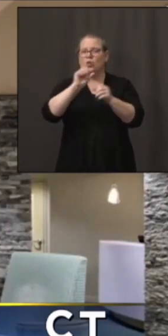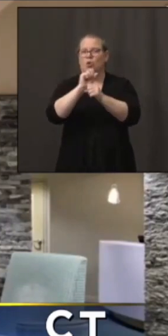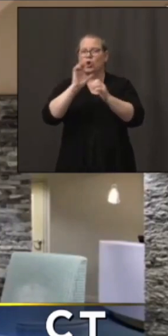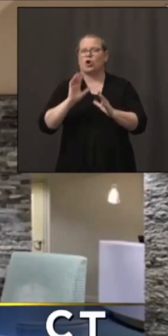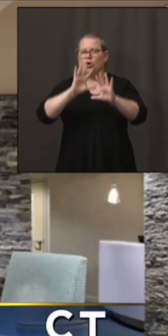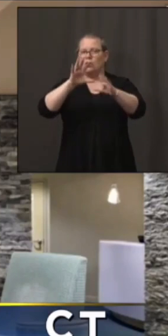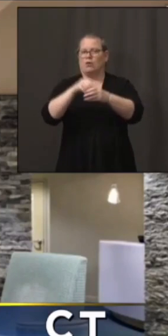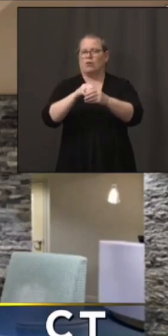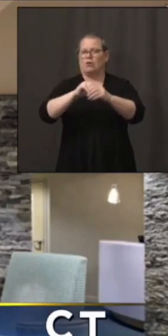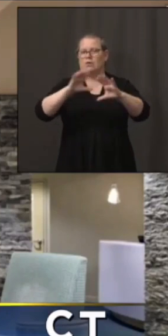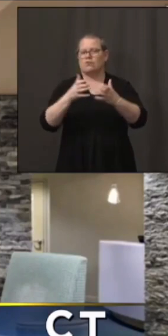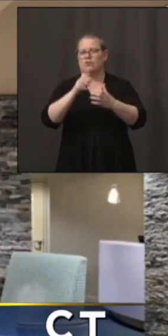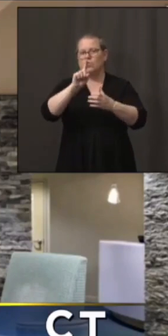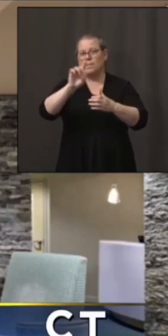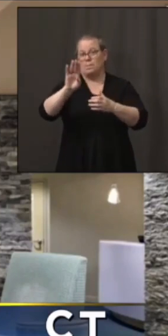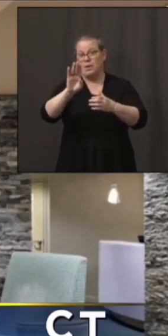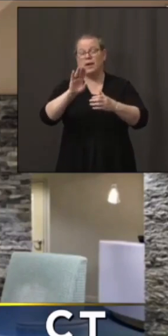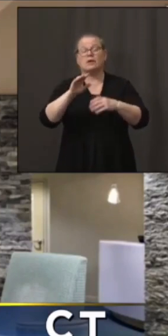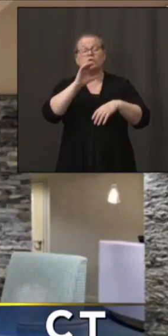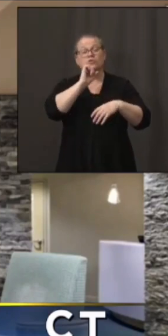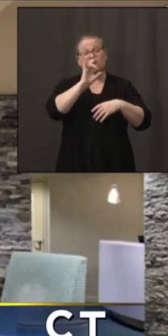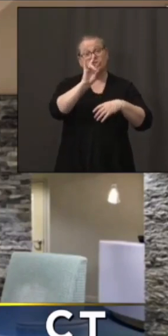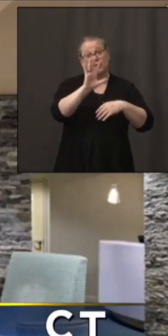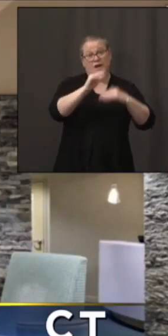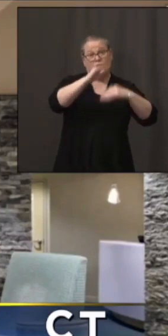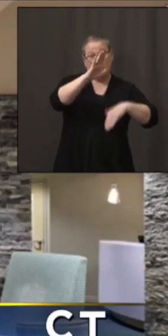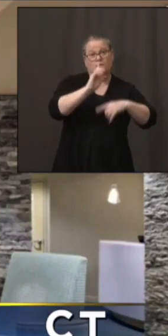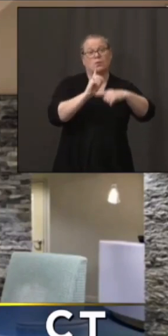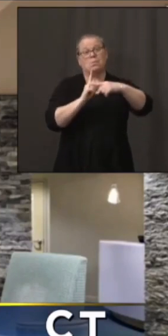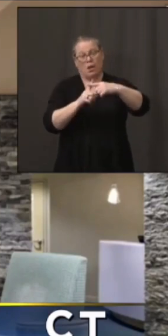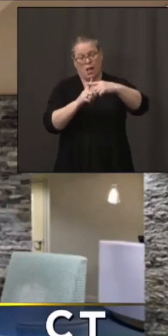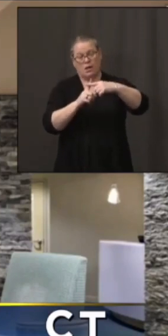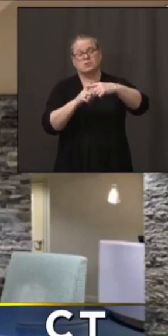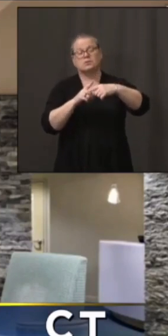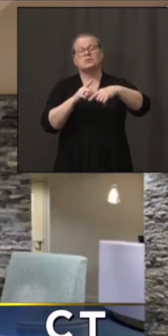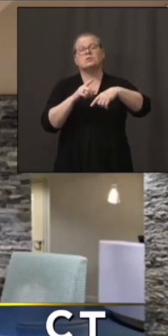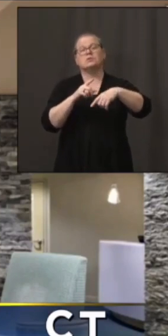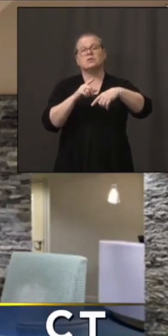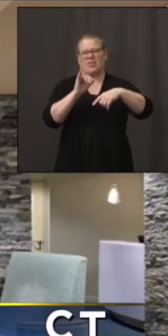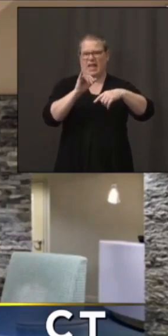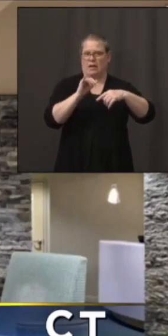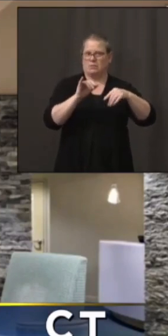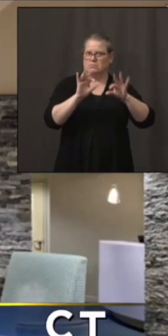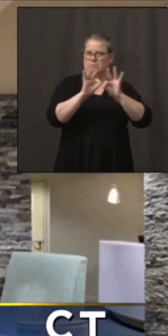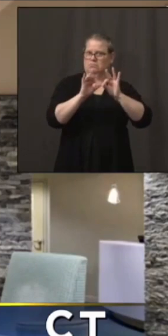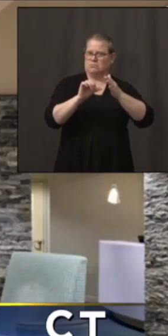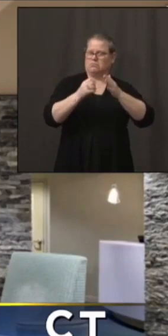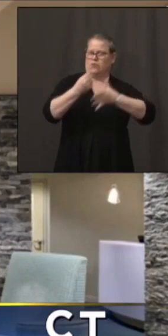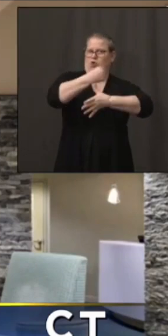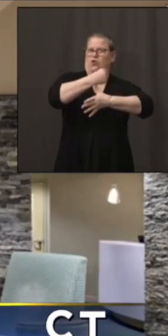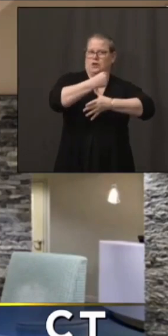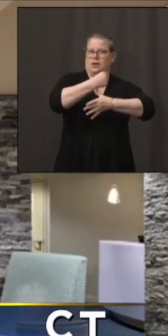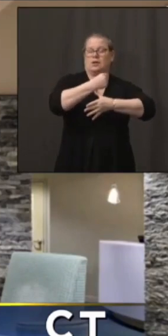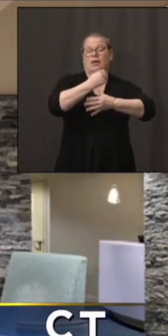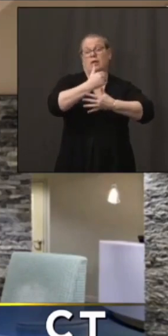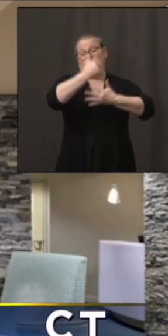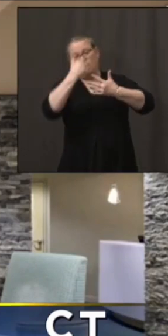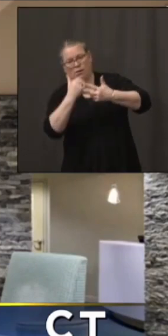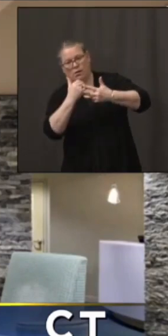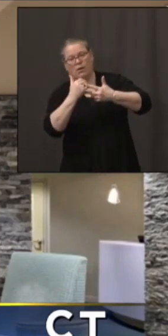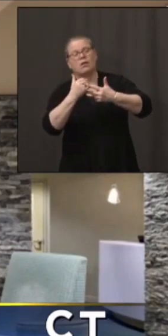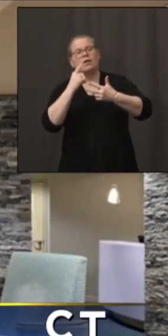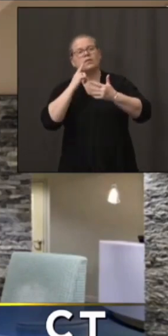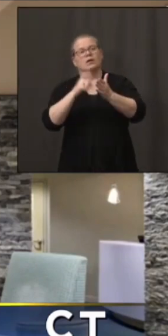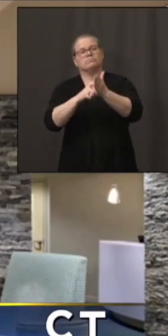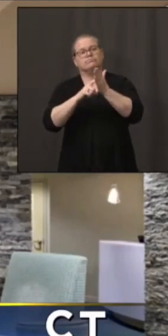as well. So it's not only the 75 and older population, which we're going to be focusing on in the next couple of weeks, but after that, getting to those essential workers